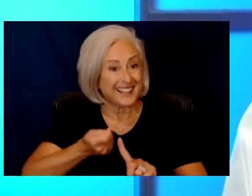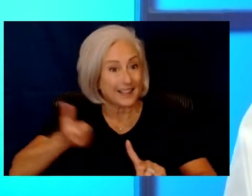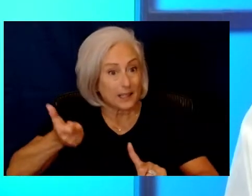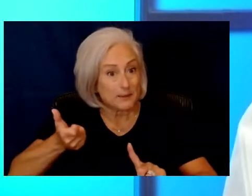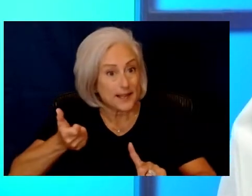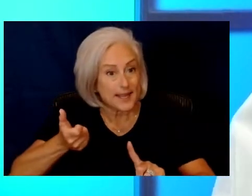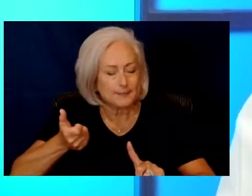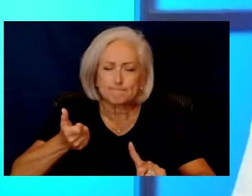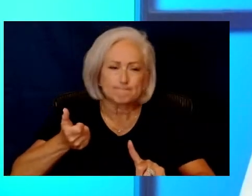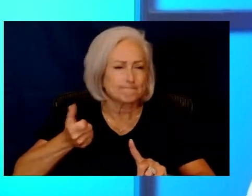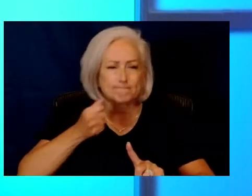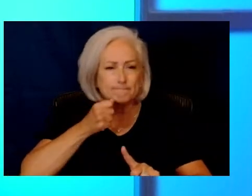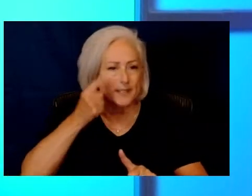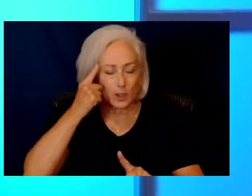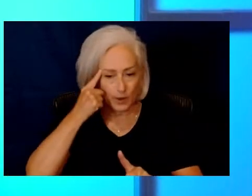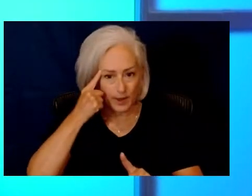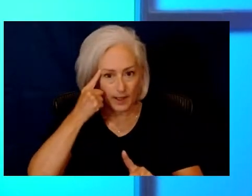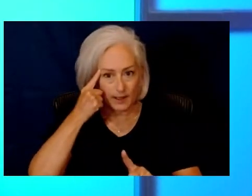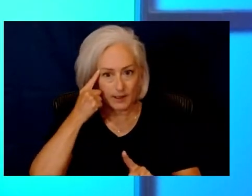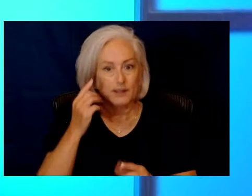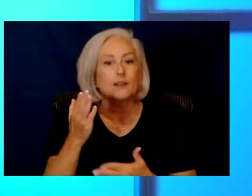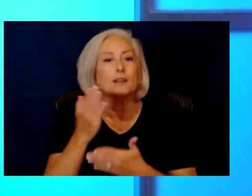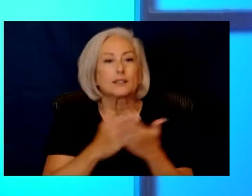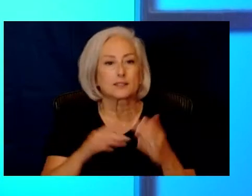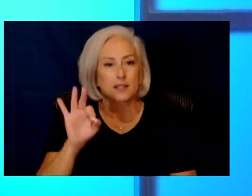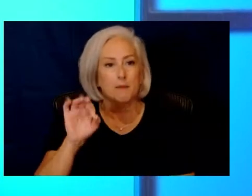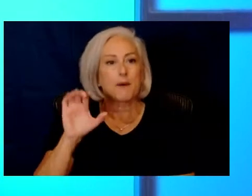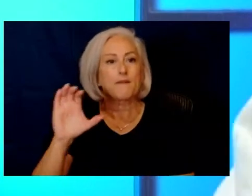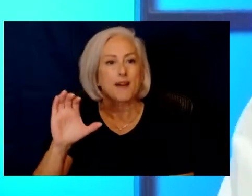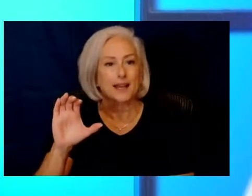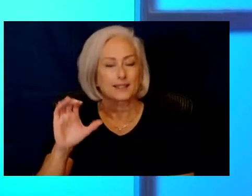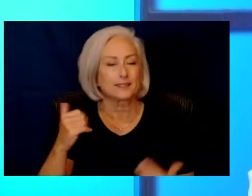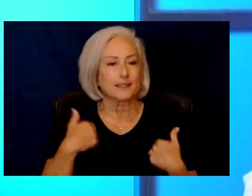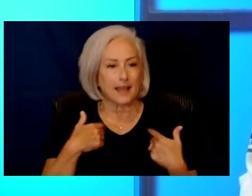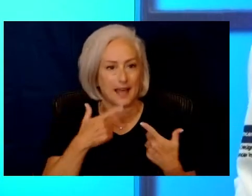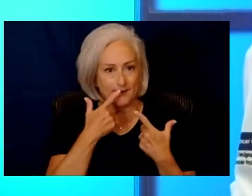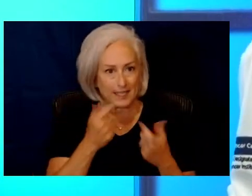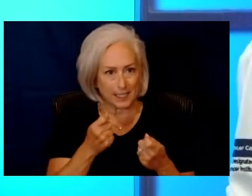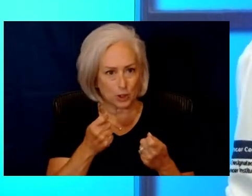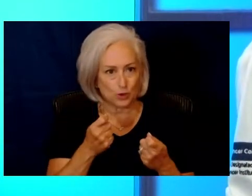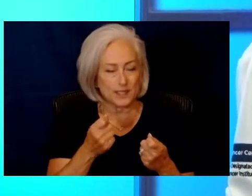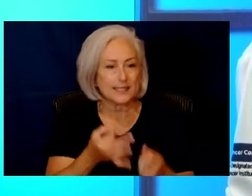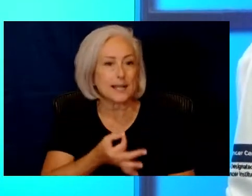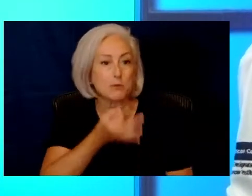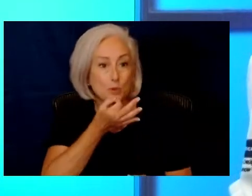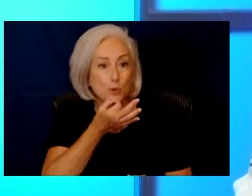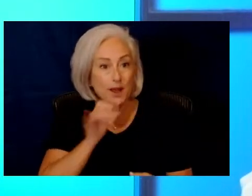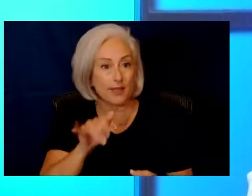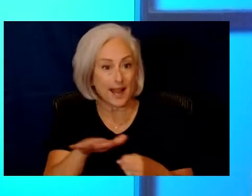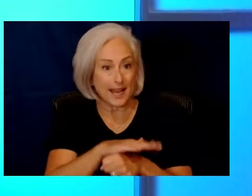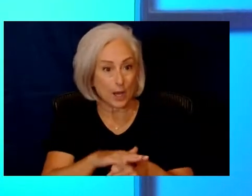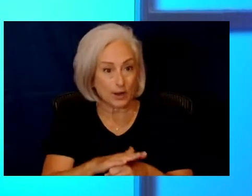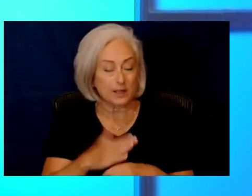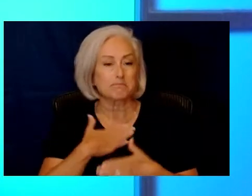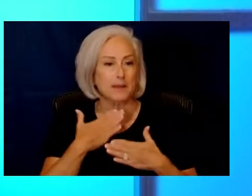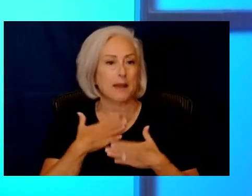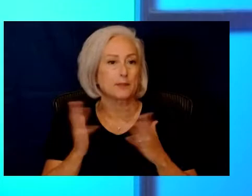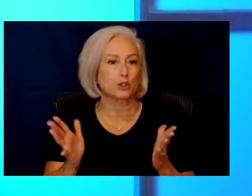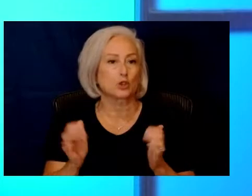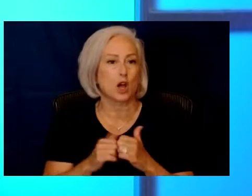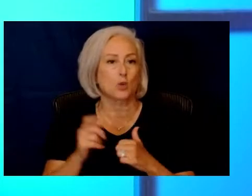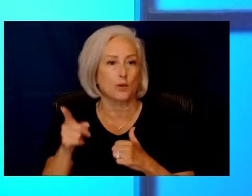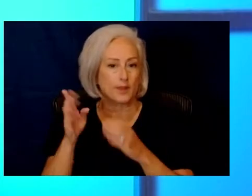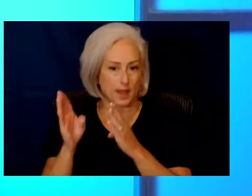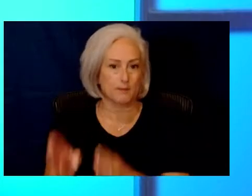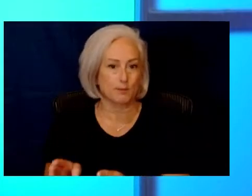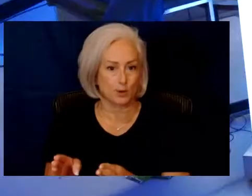in our Department of Radiation Oncology actually have an interest and expertise in that area, and would be happy to talk to this patient some more. We have faculty who have expertise